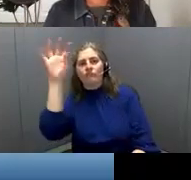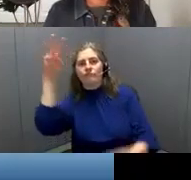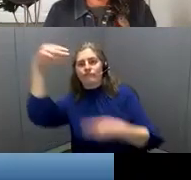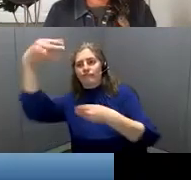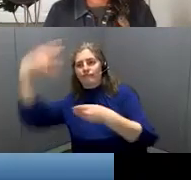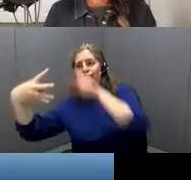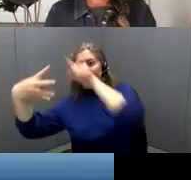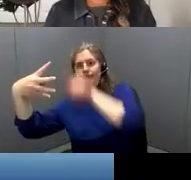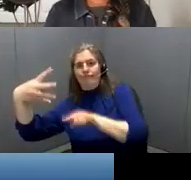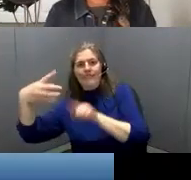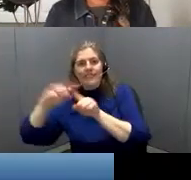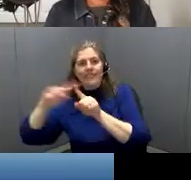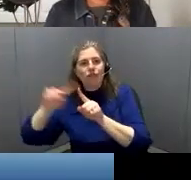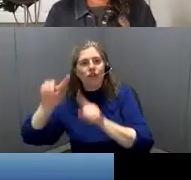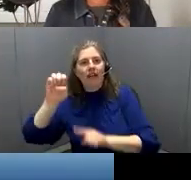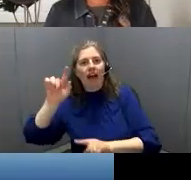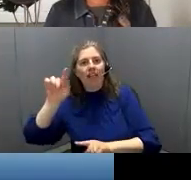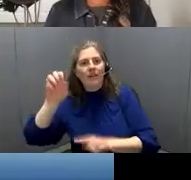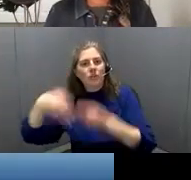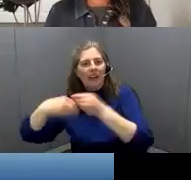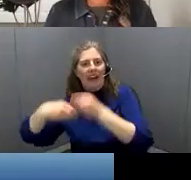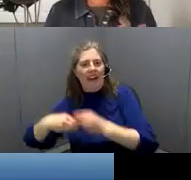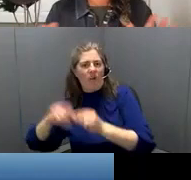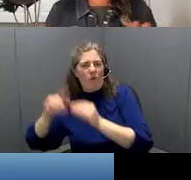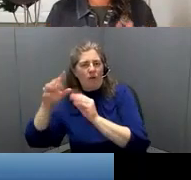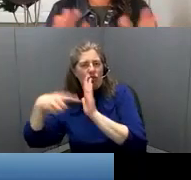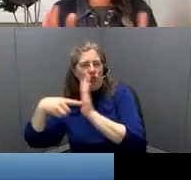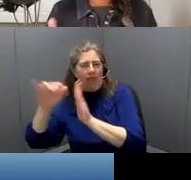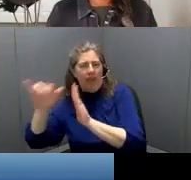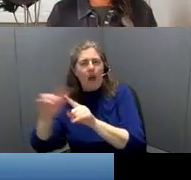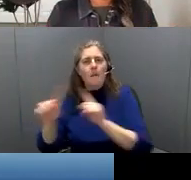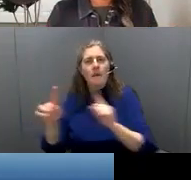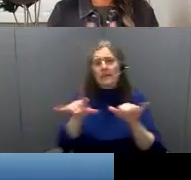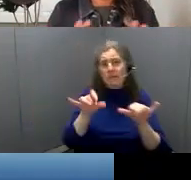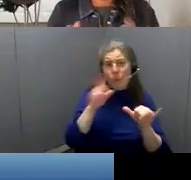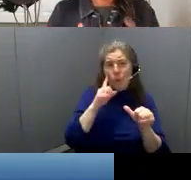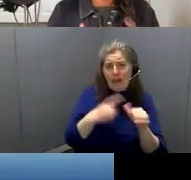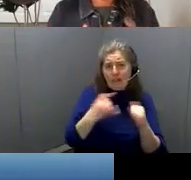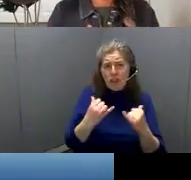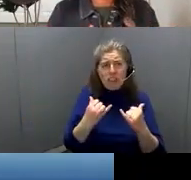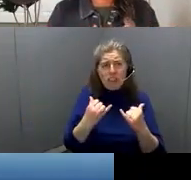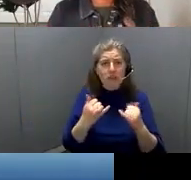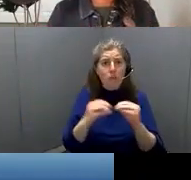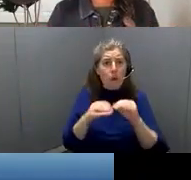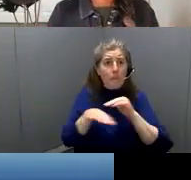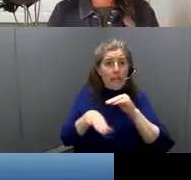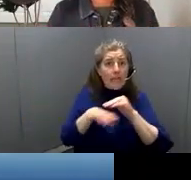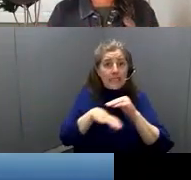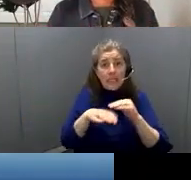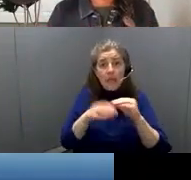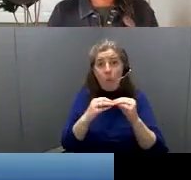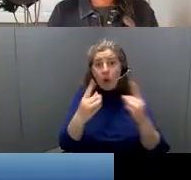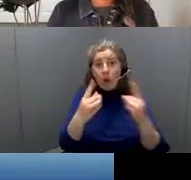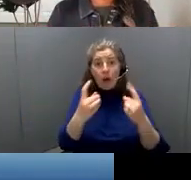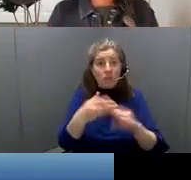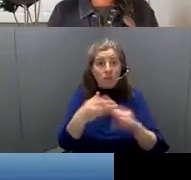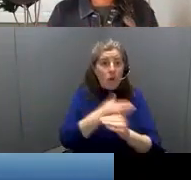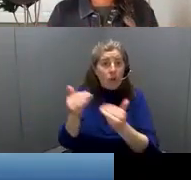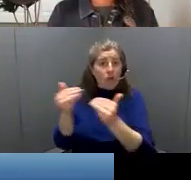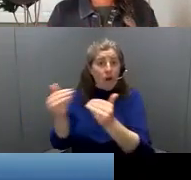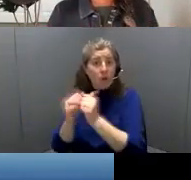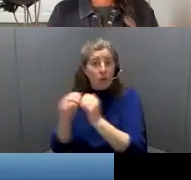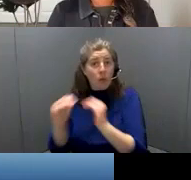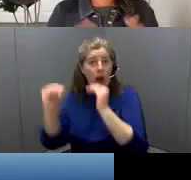you can add to the presentation. But I want to go more, stay here in a little more basic space before we move on. Are